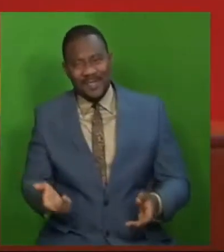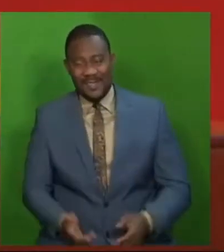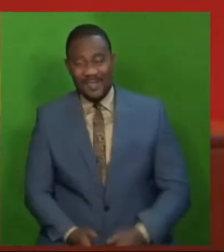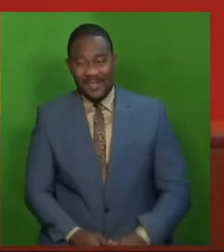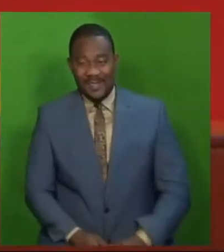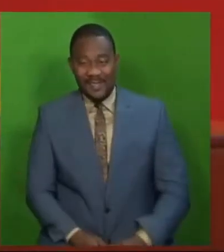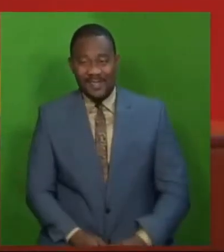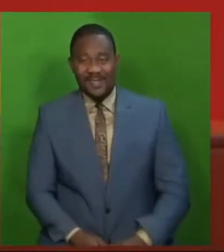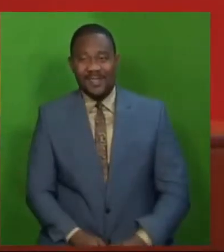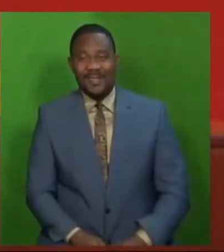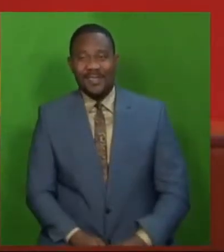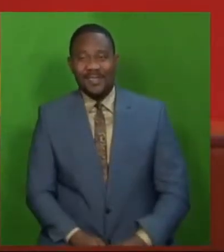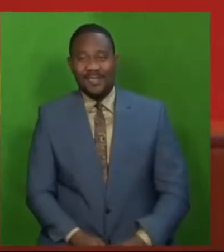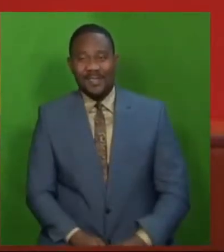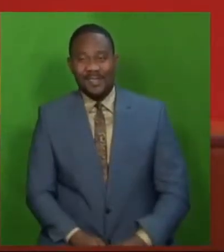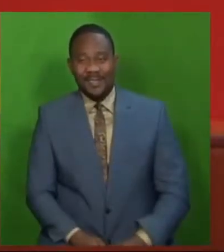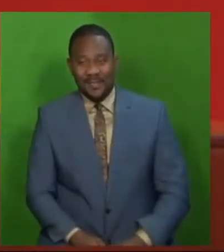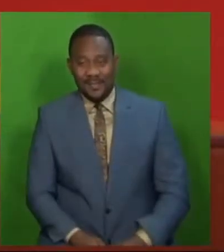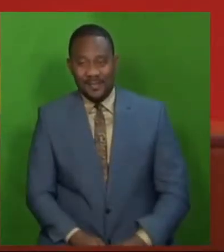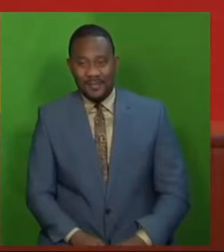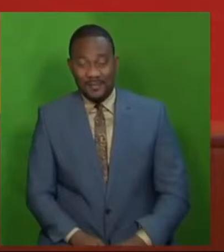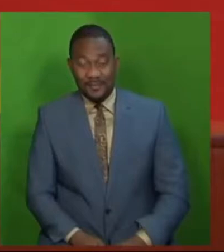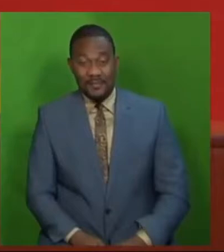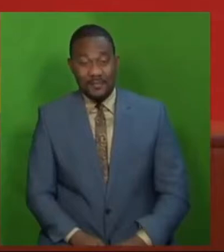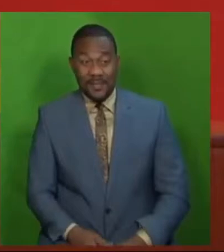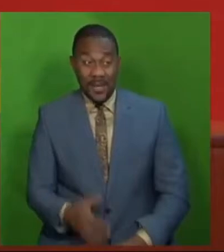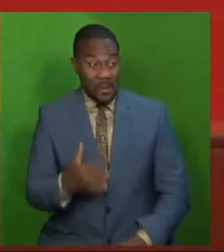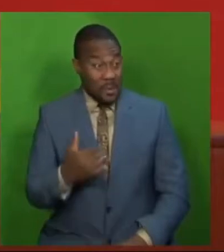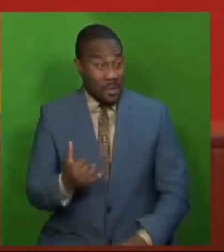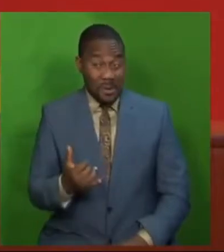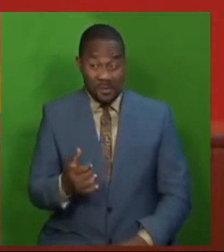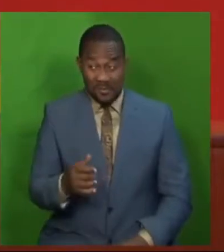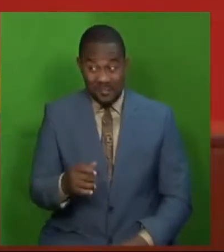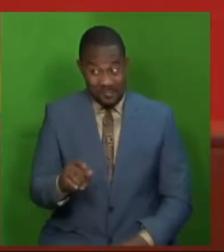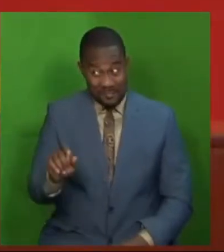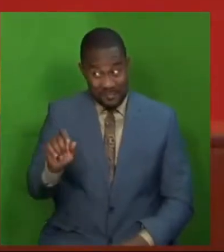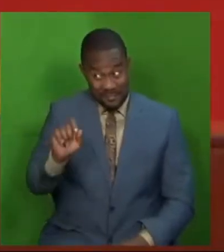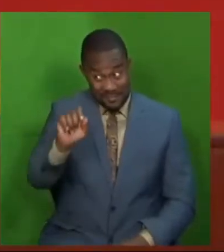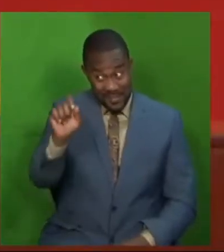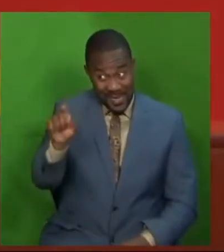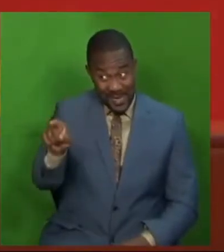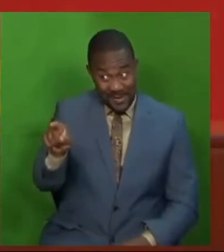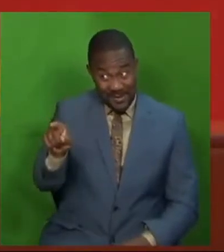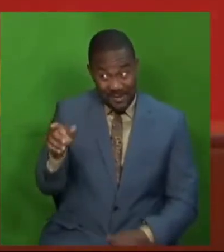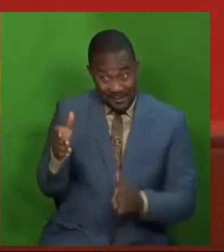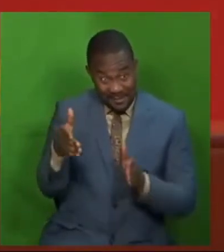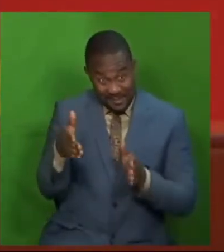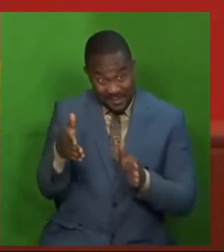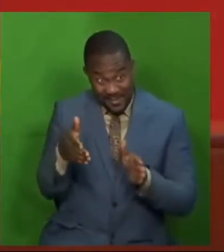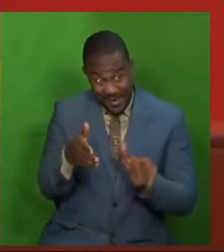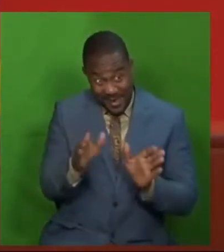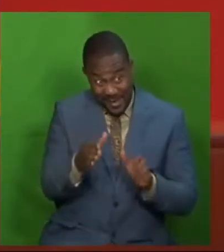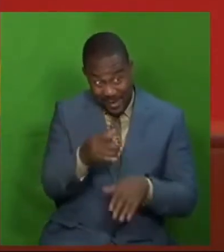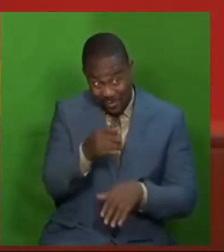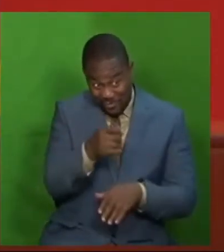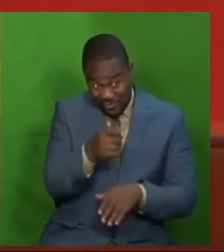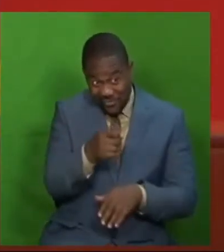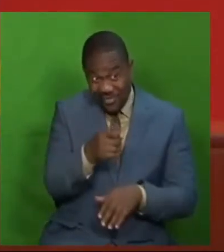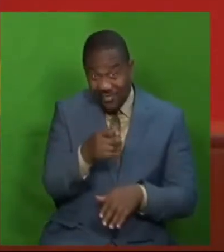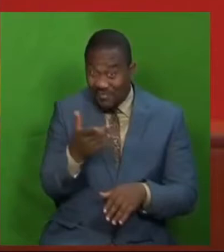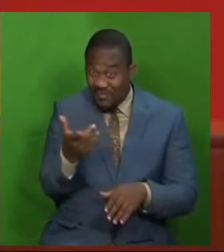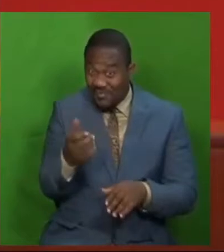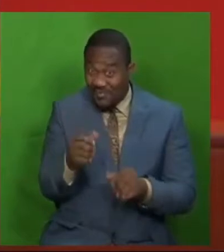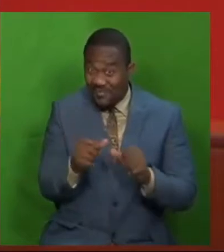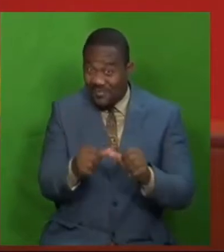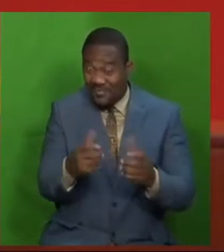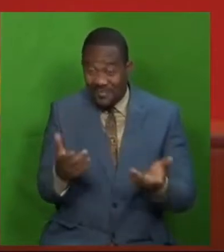that. Okay? Yes, so I have to ask him whether he's willing to give you way to expatiate or